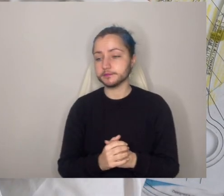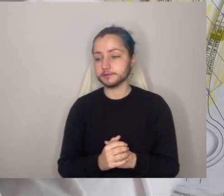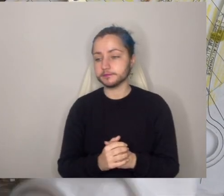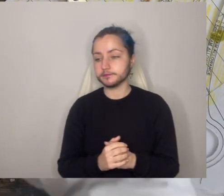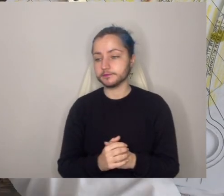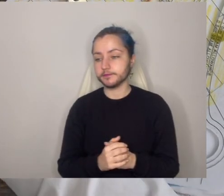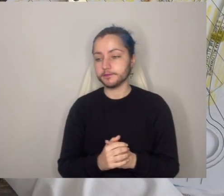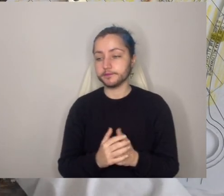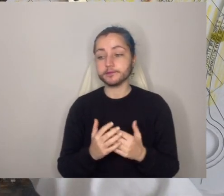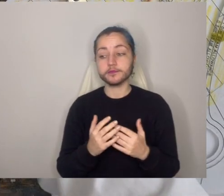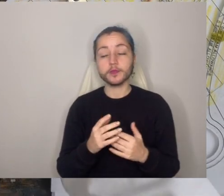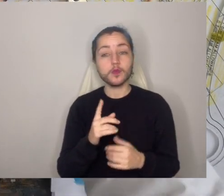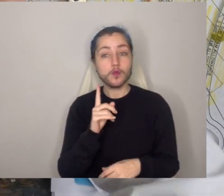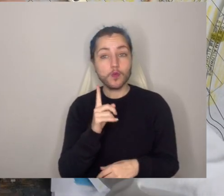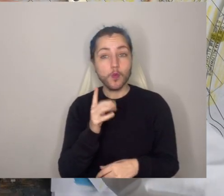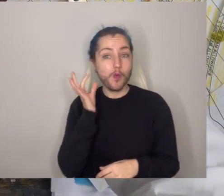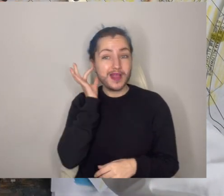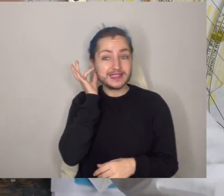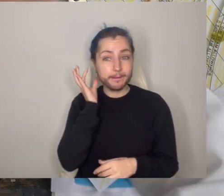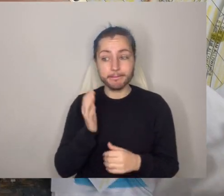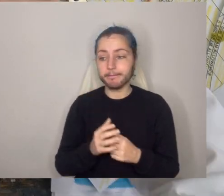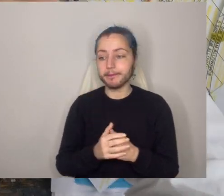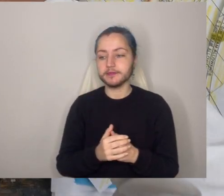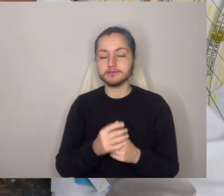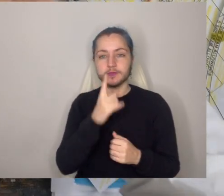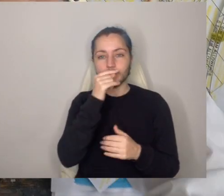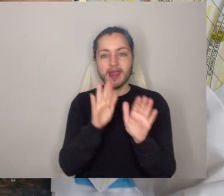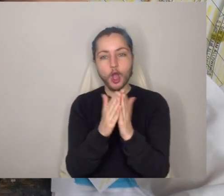Make sure the edges are matching up